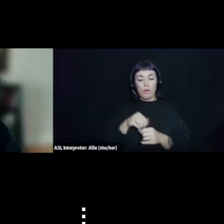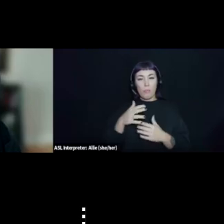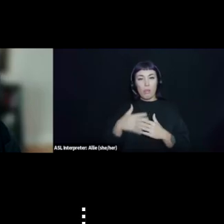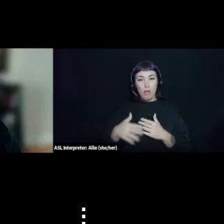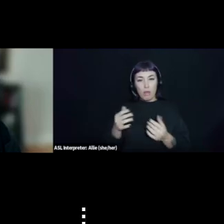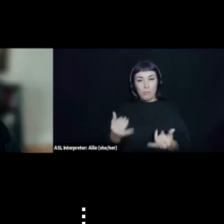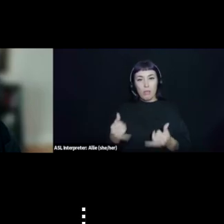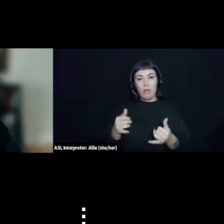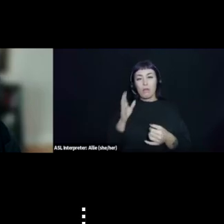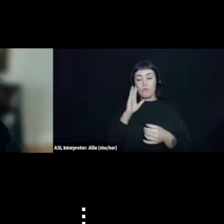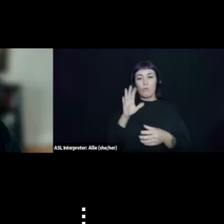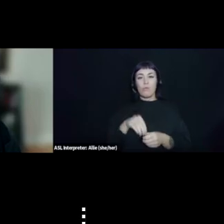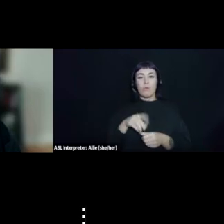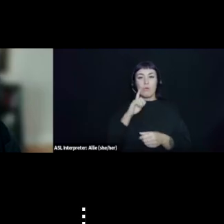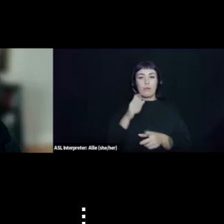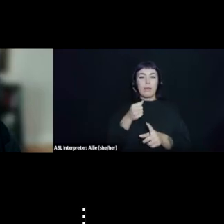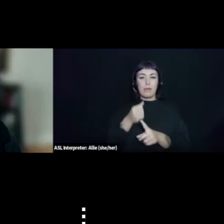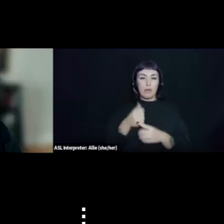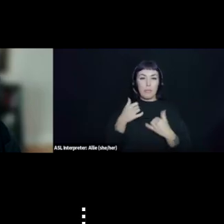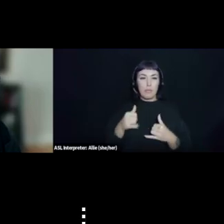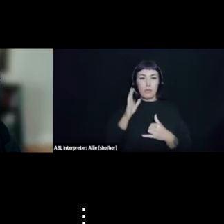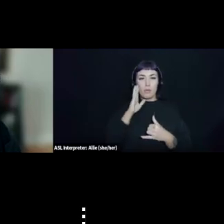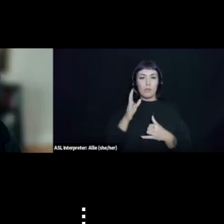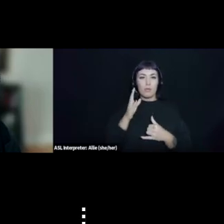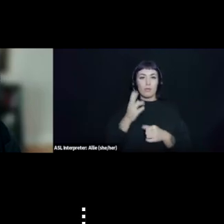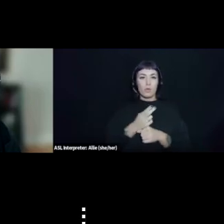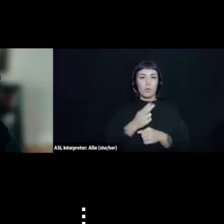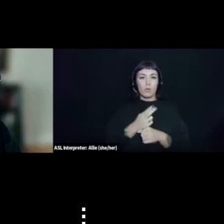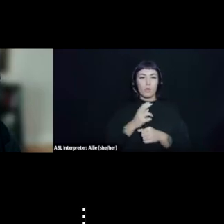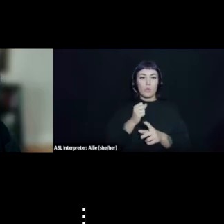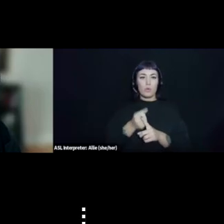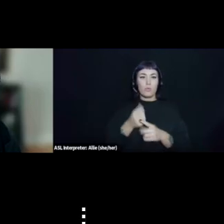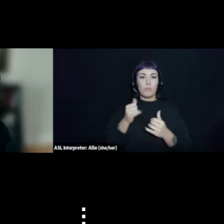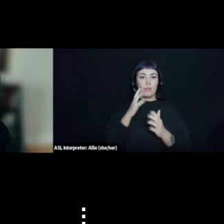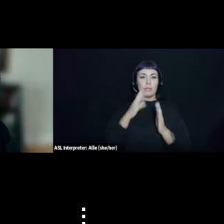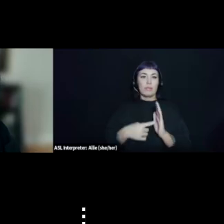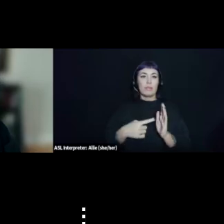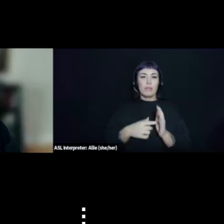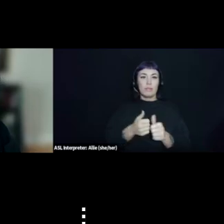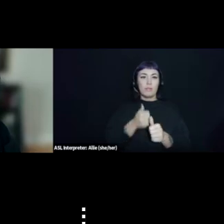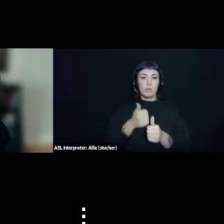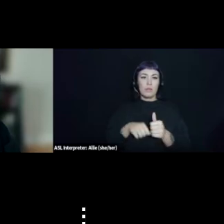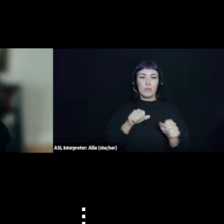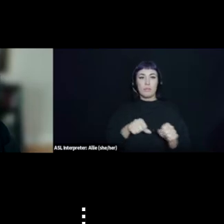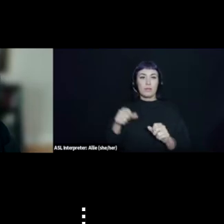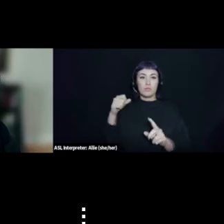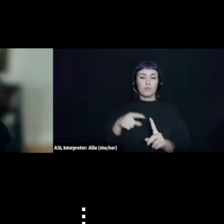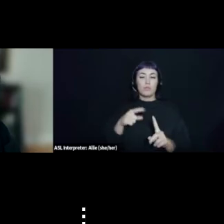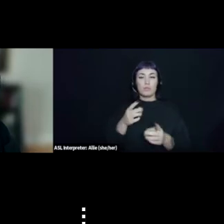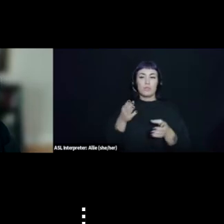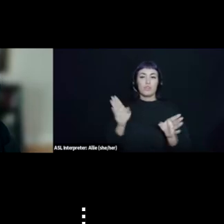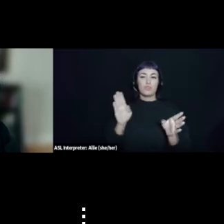play, that would involve impact play. And I'm going to use the impact play as an example just to avoid any potential triggers,